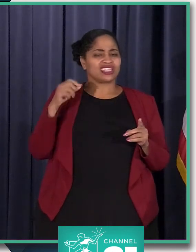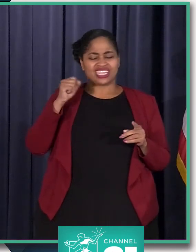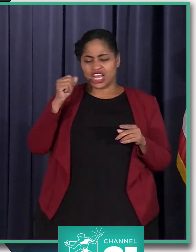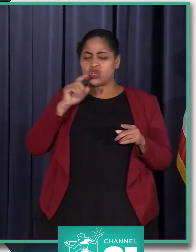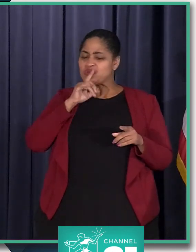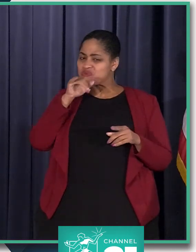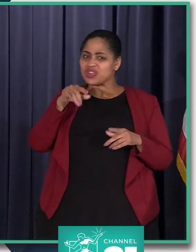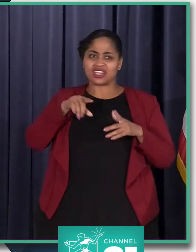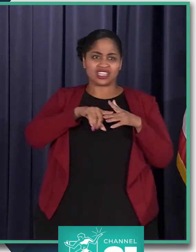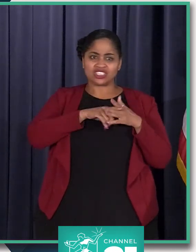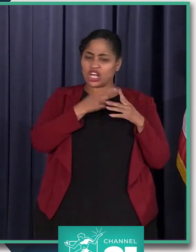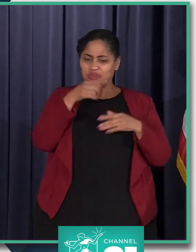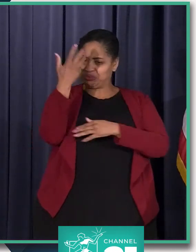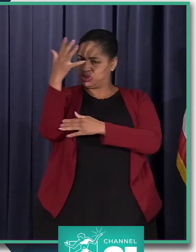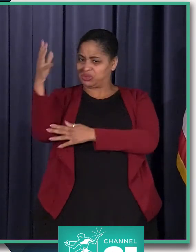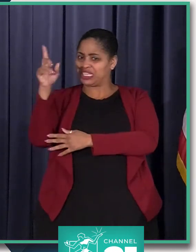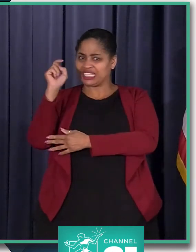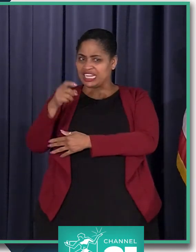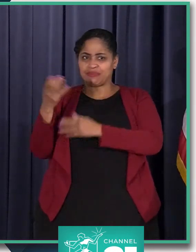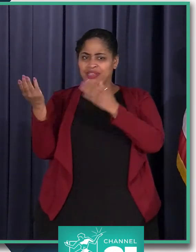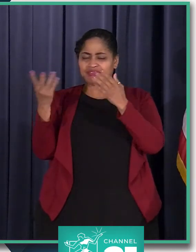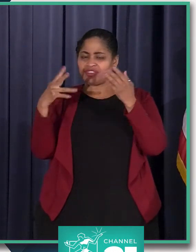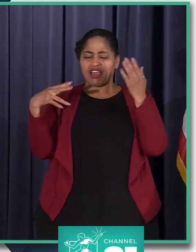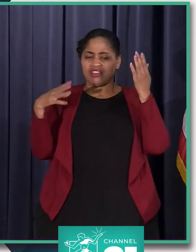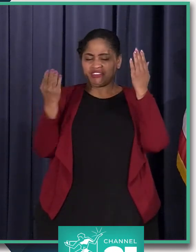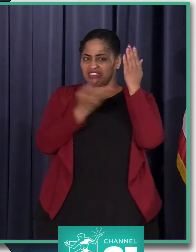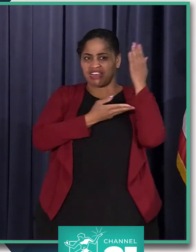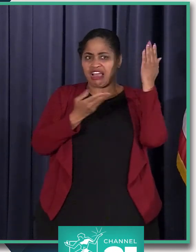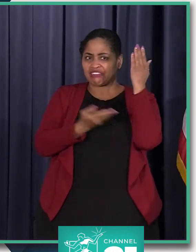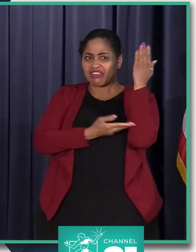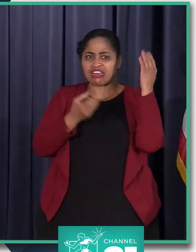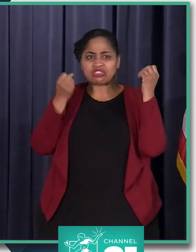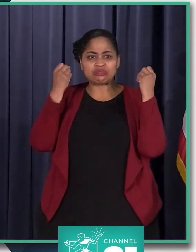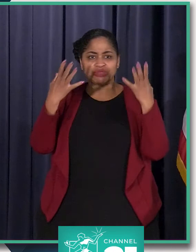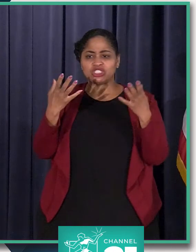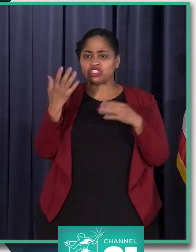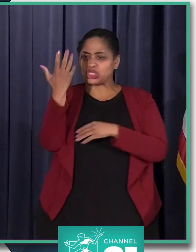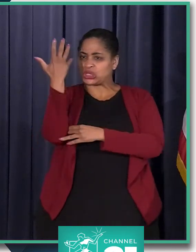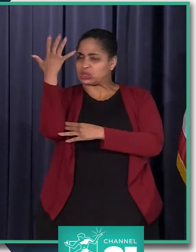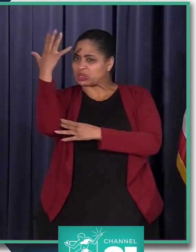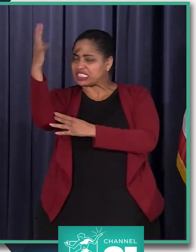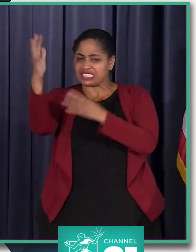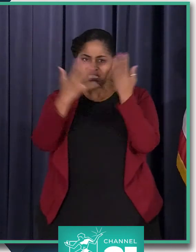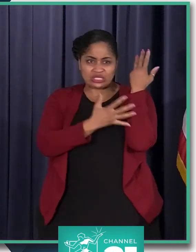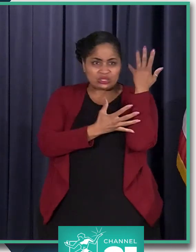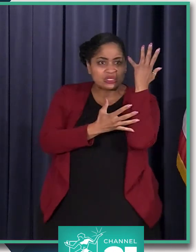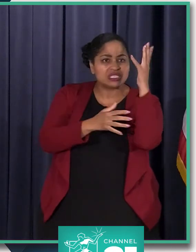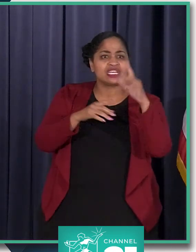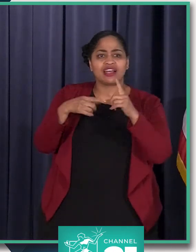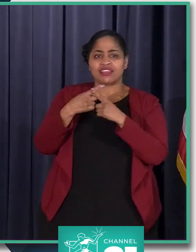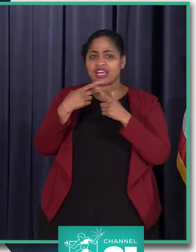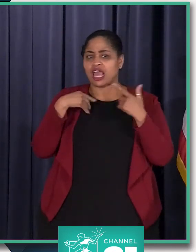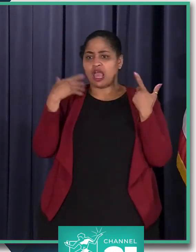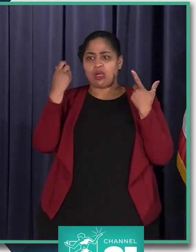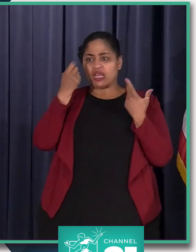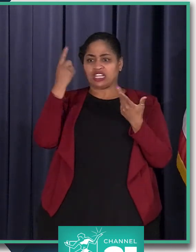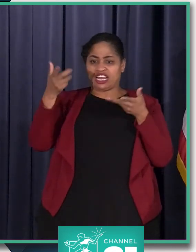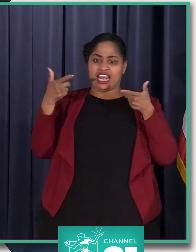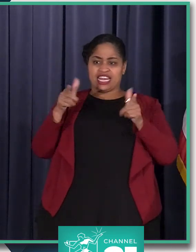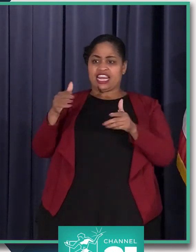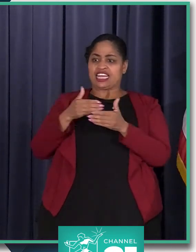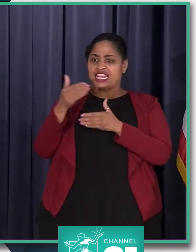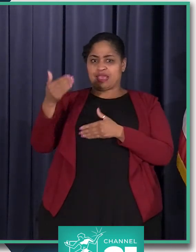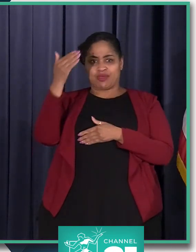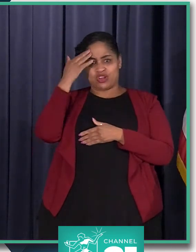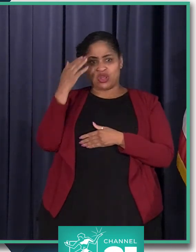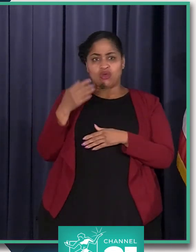it's really to start. Them trees need to be cut down because there's so many trees. I mean, it's just. And then I don't understand if they letting the neighbors